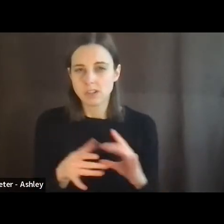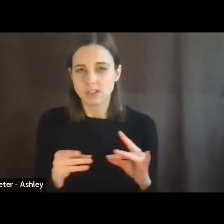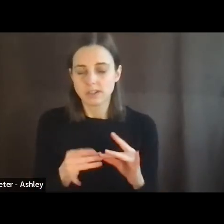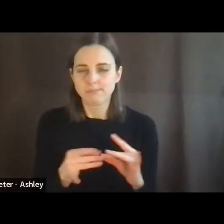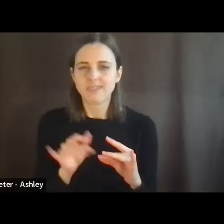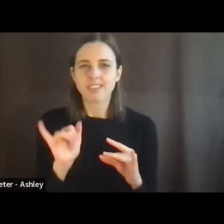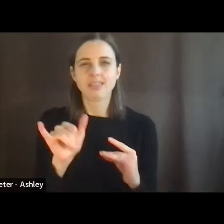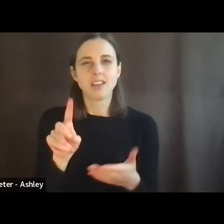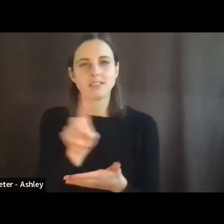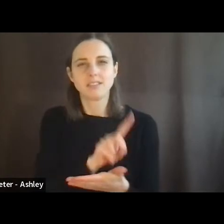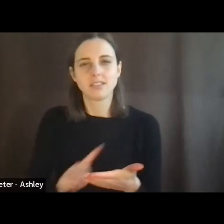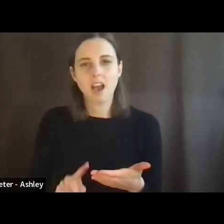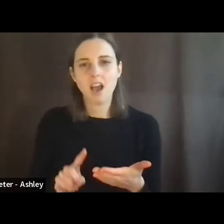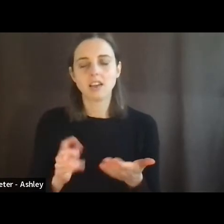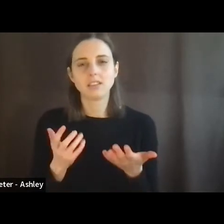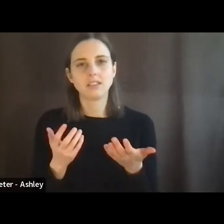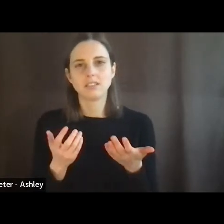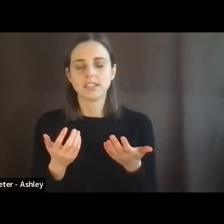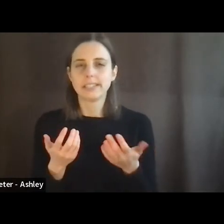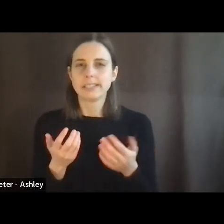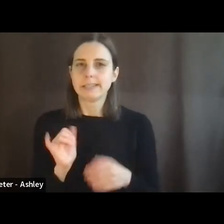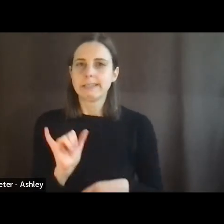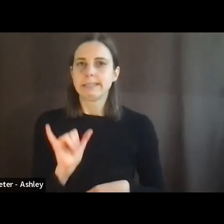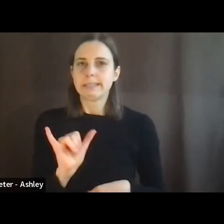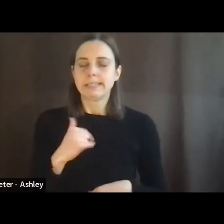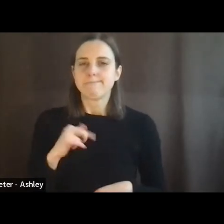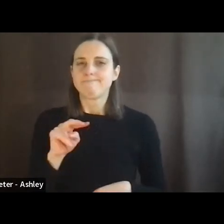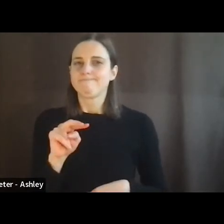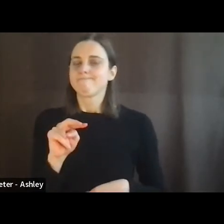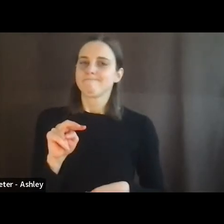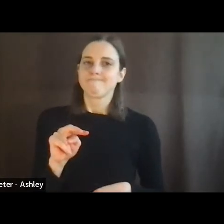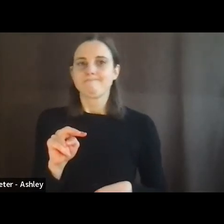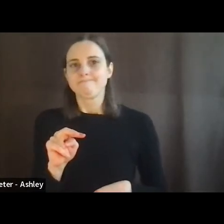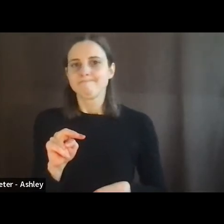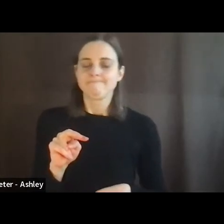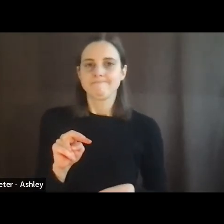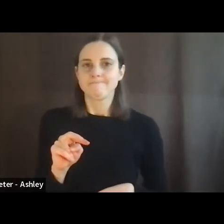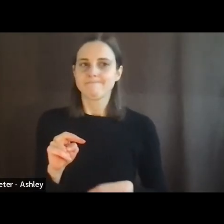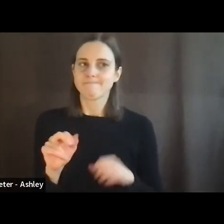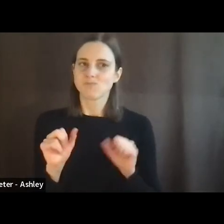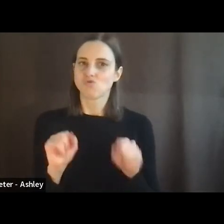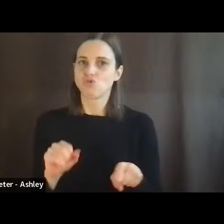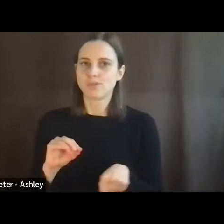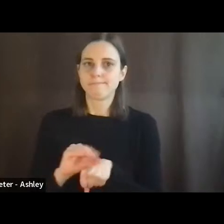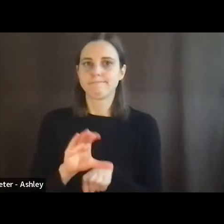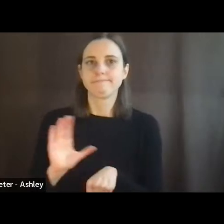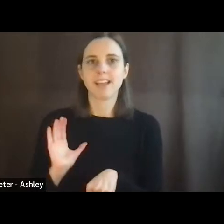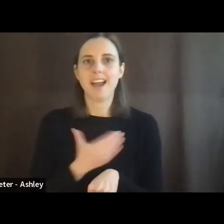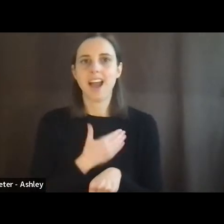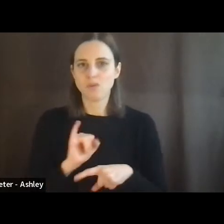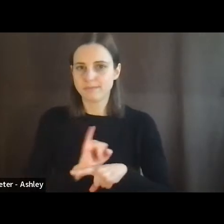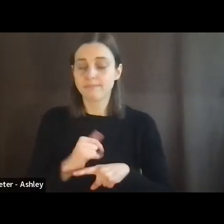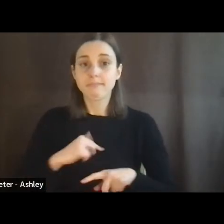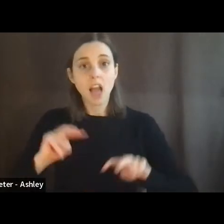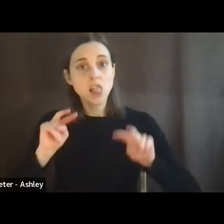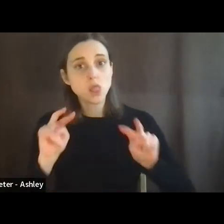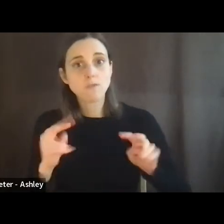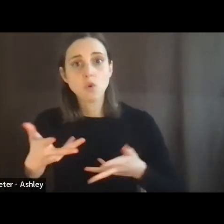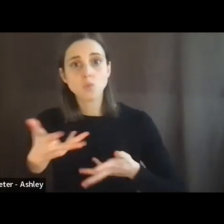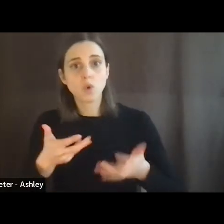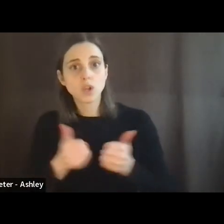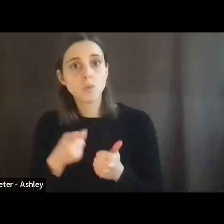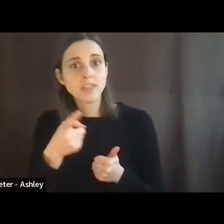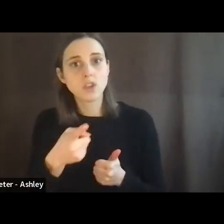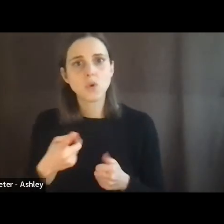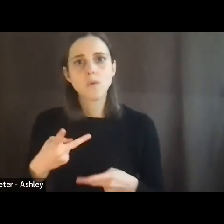roundabout and the number of them is of concern to our industry. And so we'll look forward to working with you to try to minimize the impact on